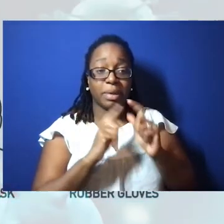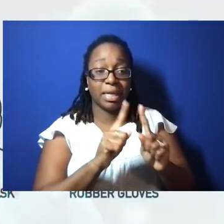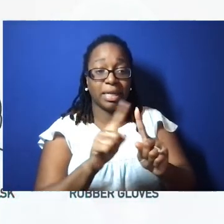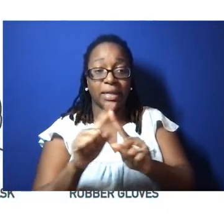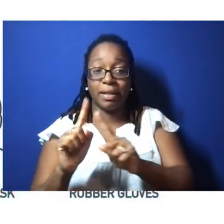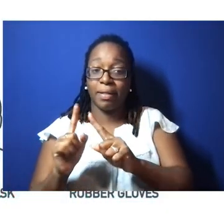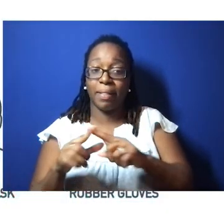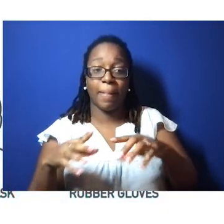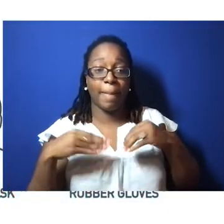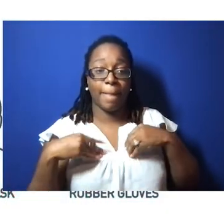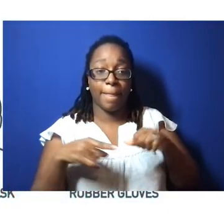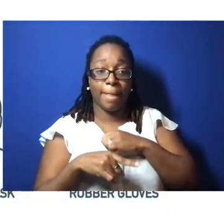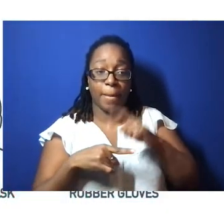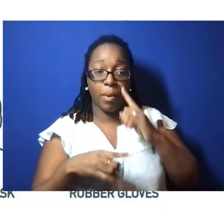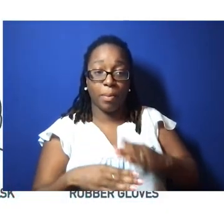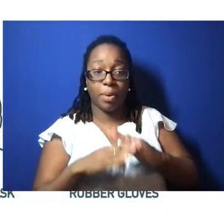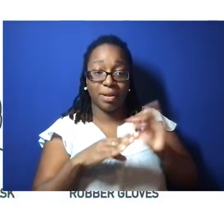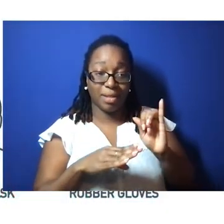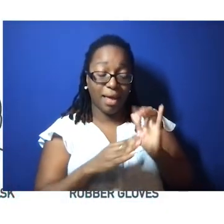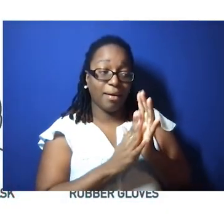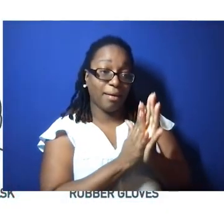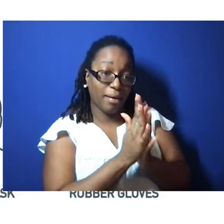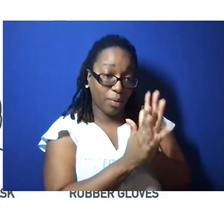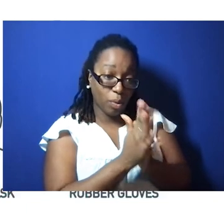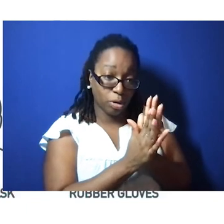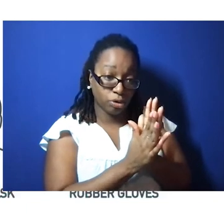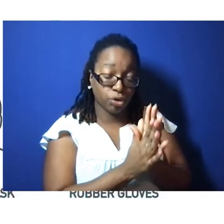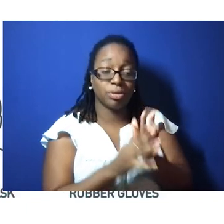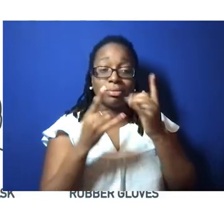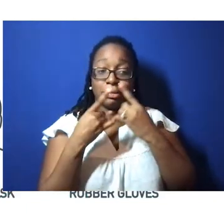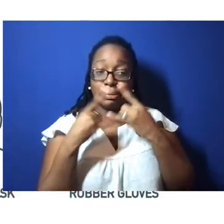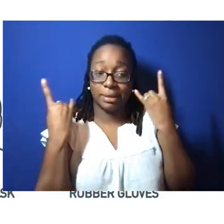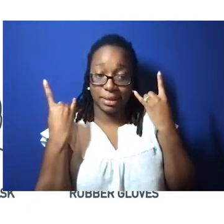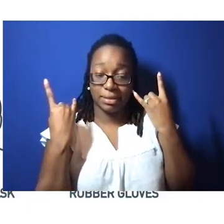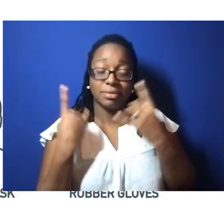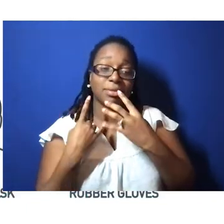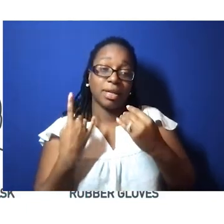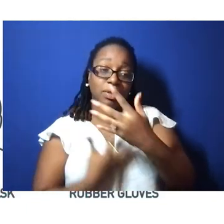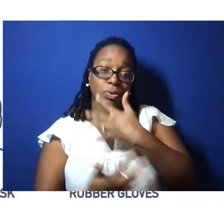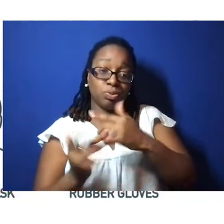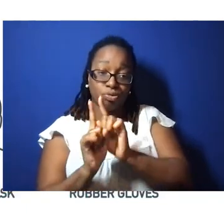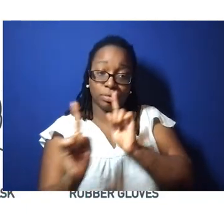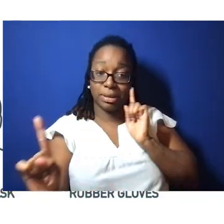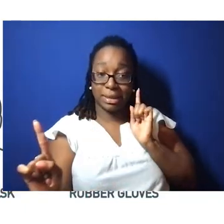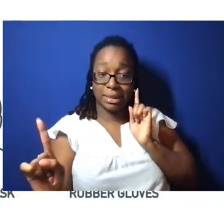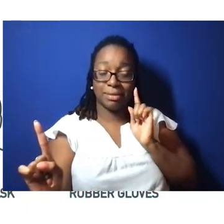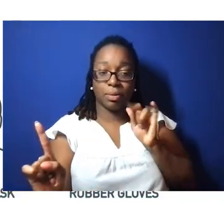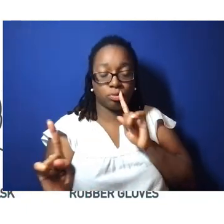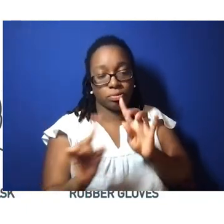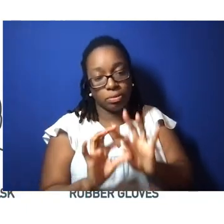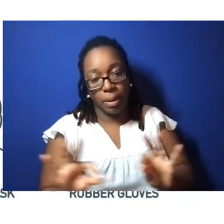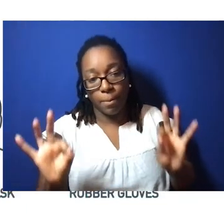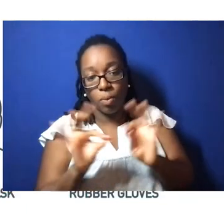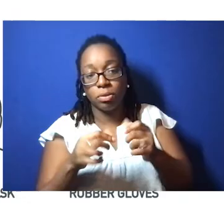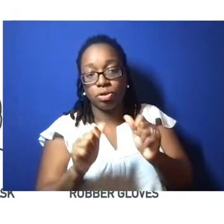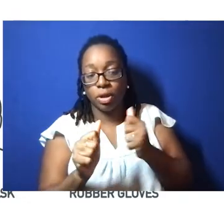accepted practices for prevention included hand washing, wearing masks, and social distancing